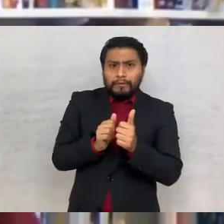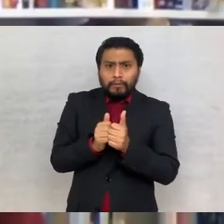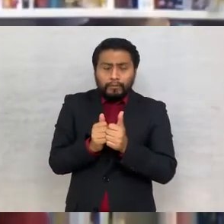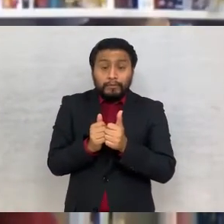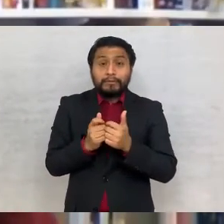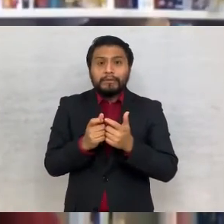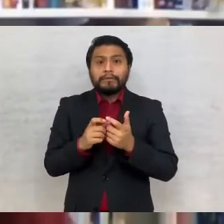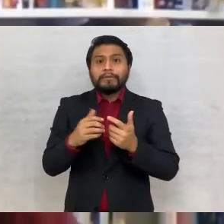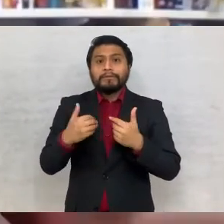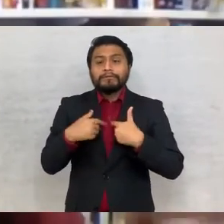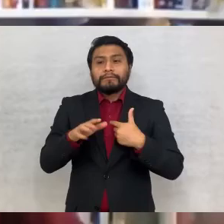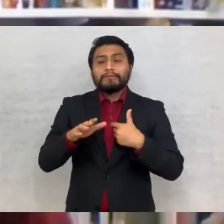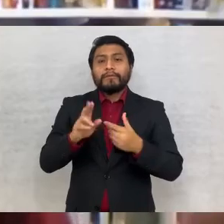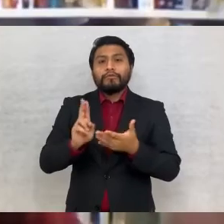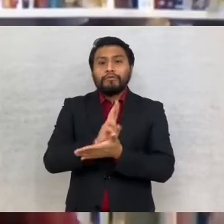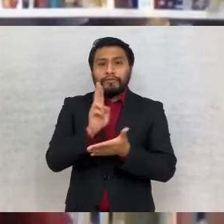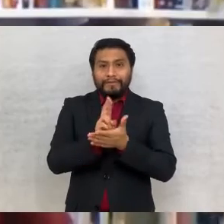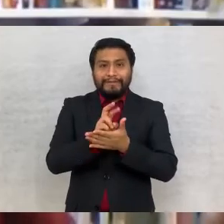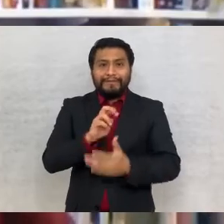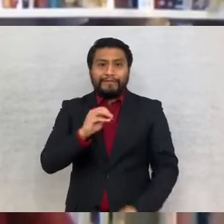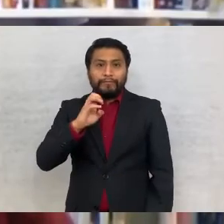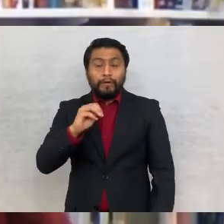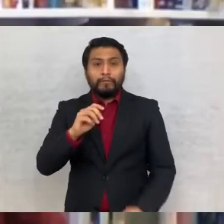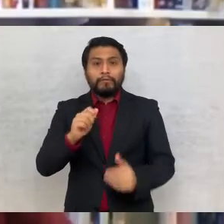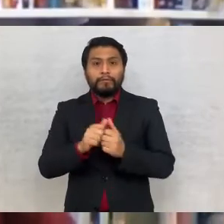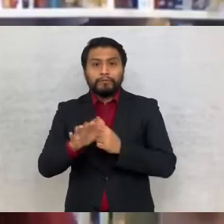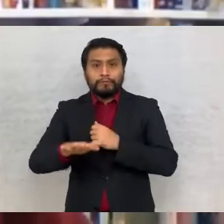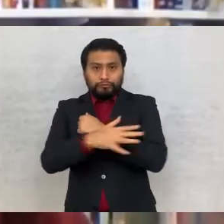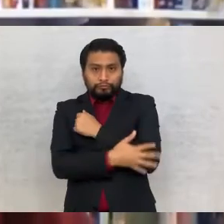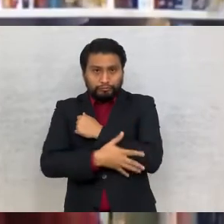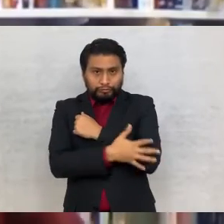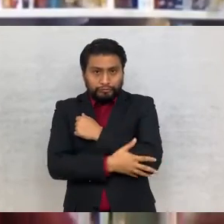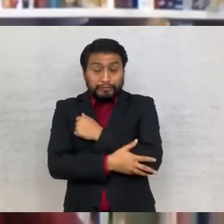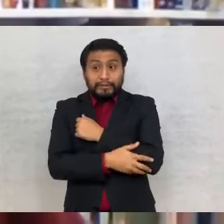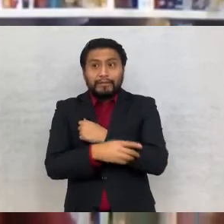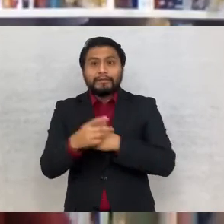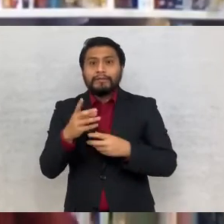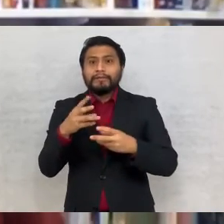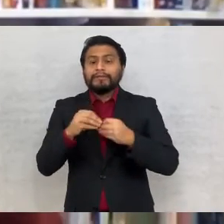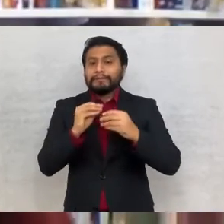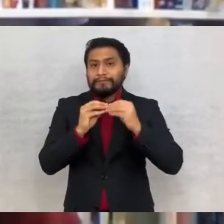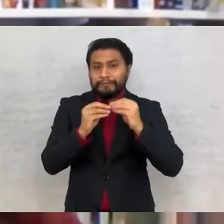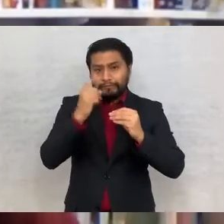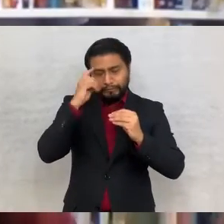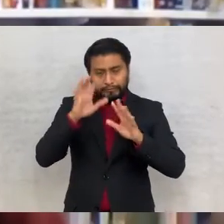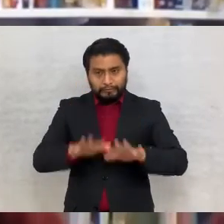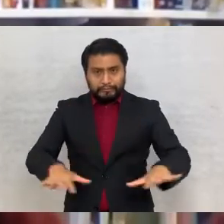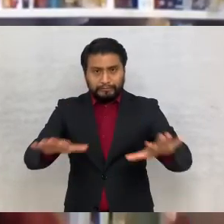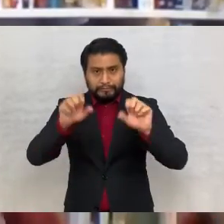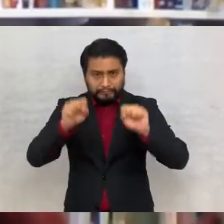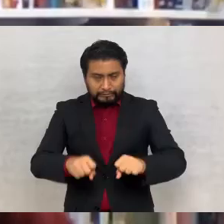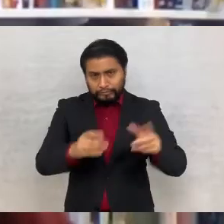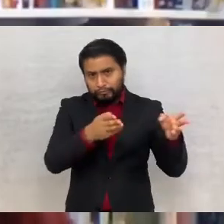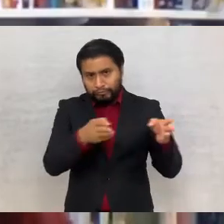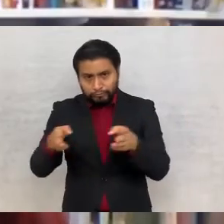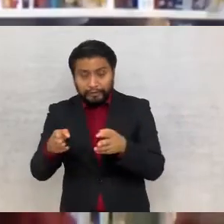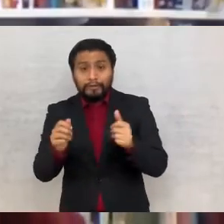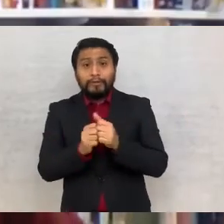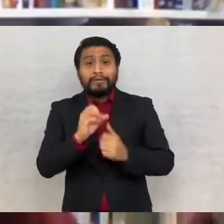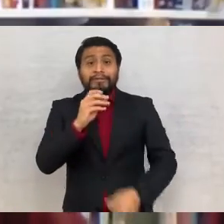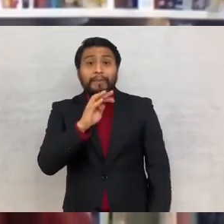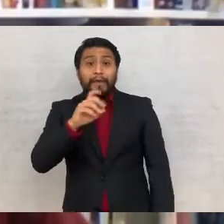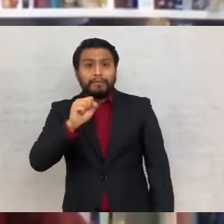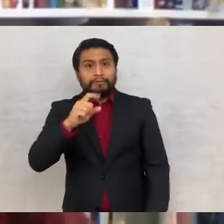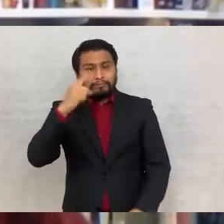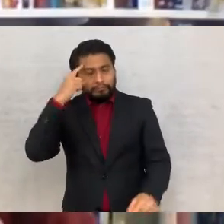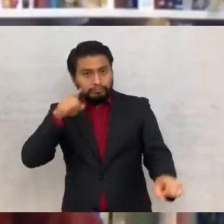was seen as a propagating vehicle of that agitation. And in fact, in January 1919, a strike in a